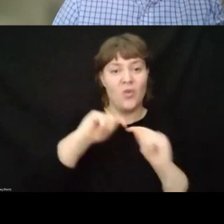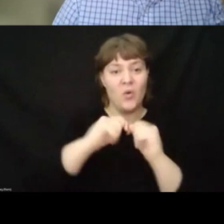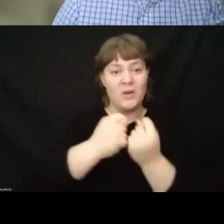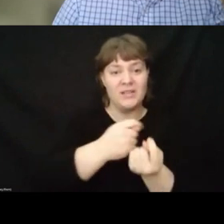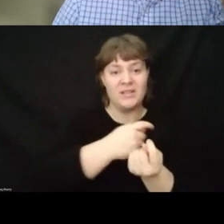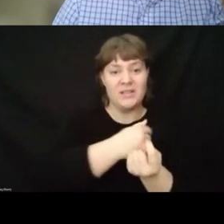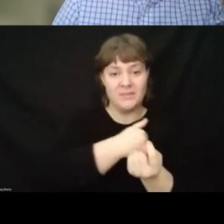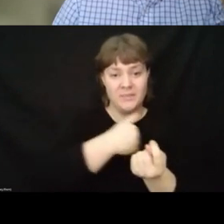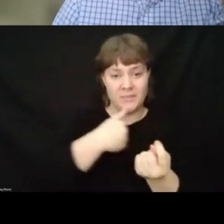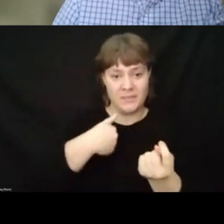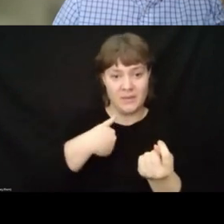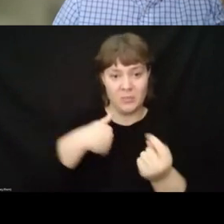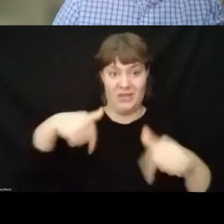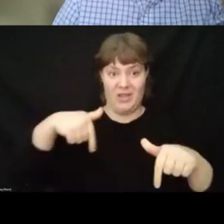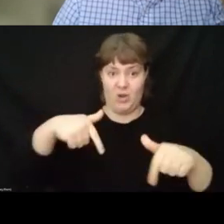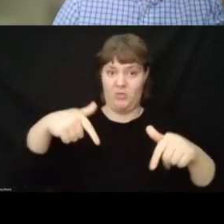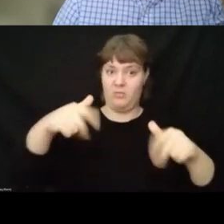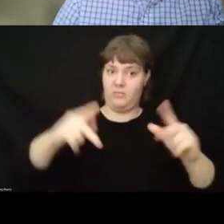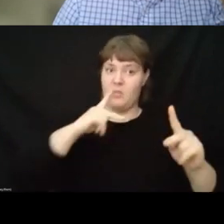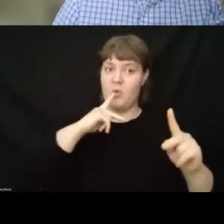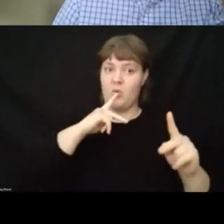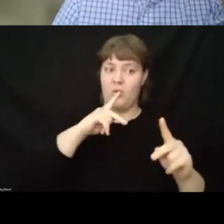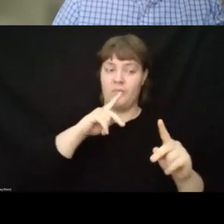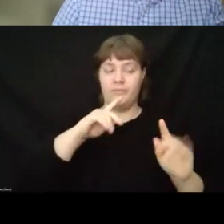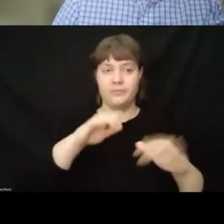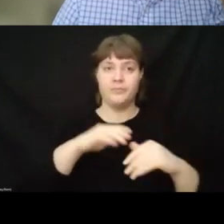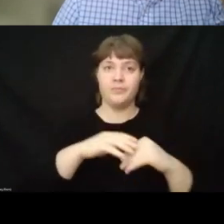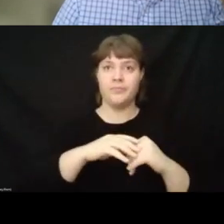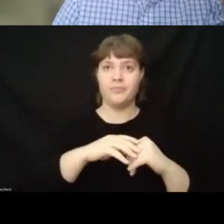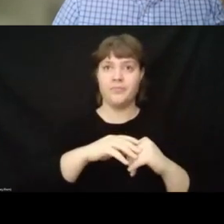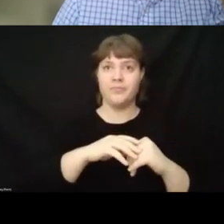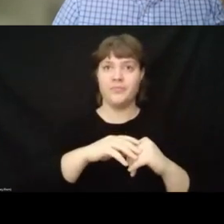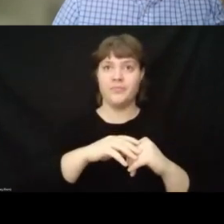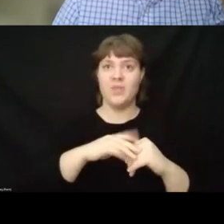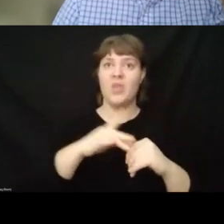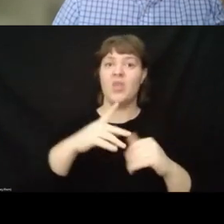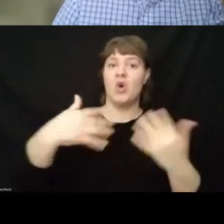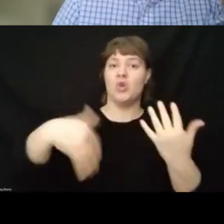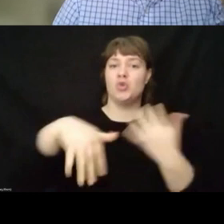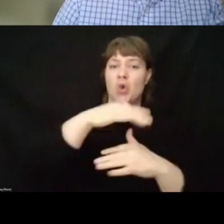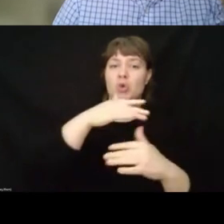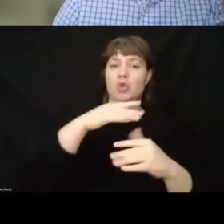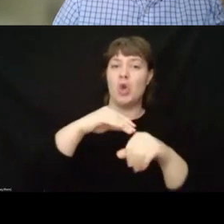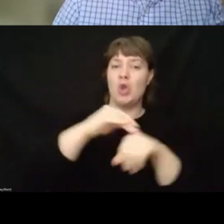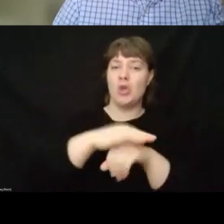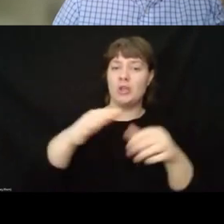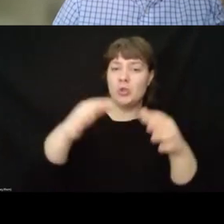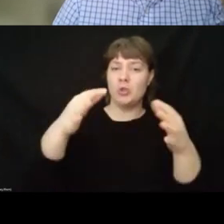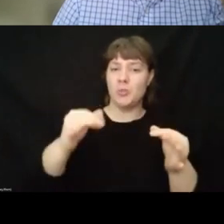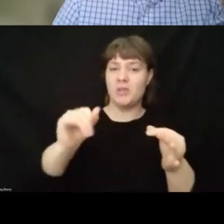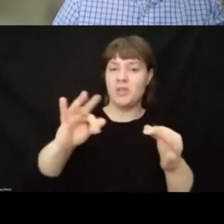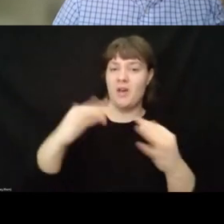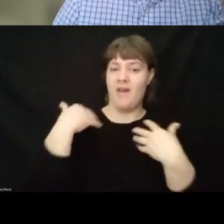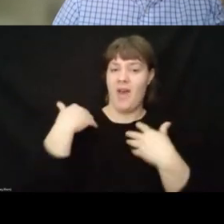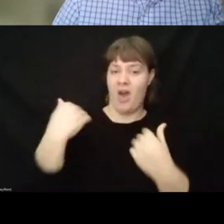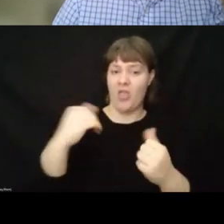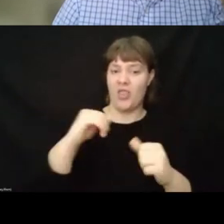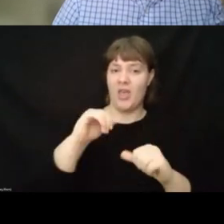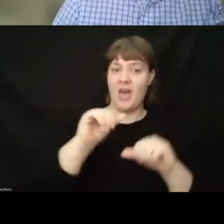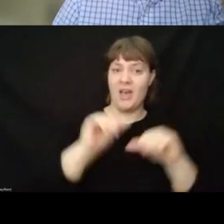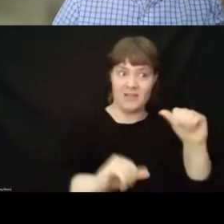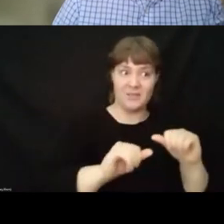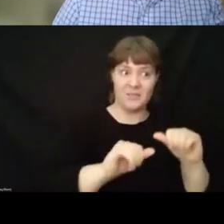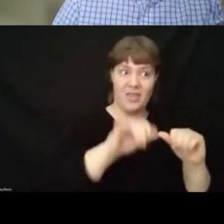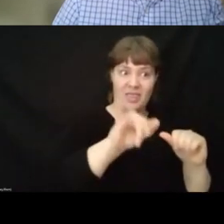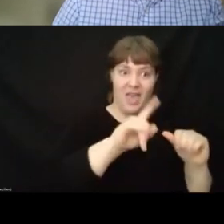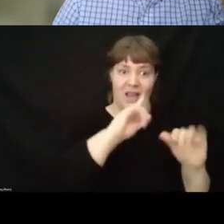That assessment, that social determinants of health assessment, is included in our assessment that is